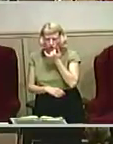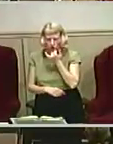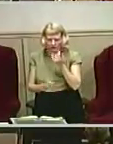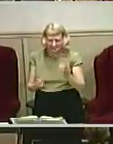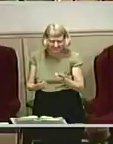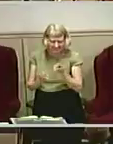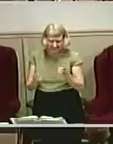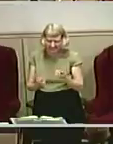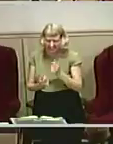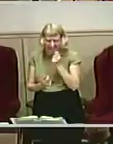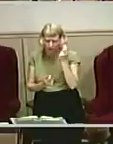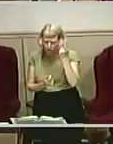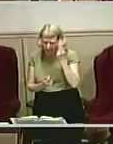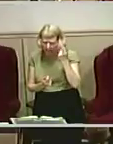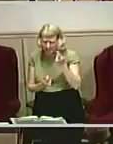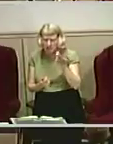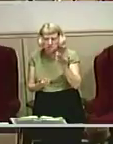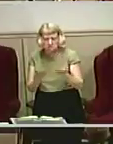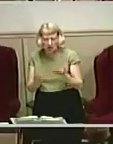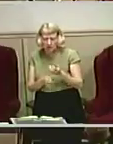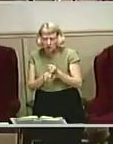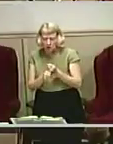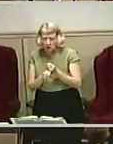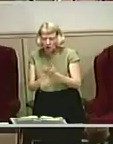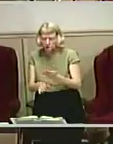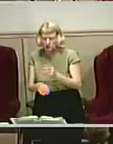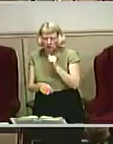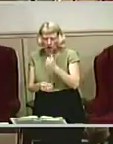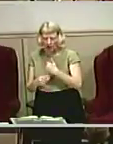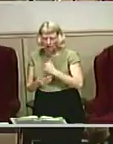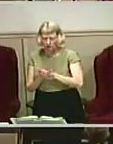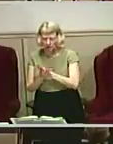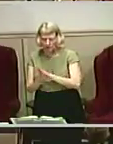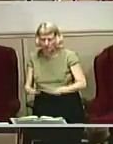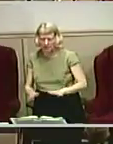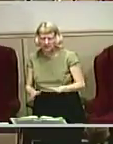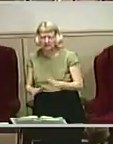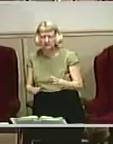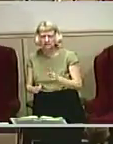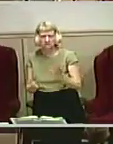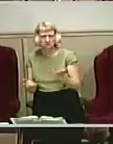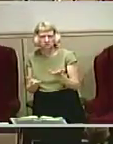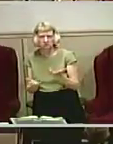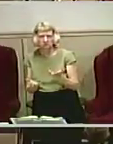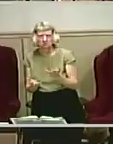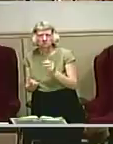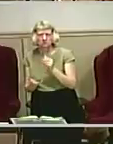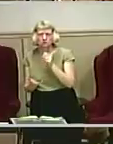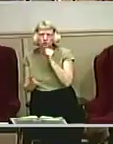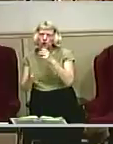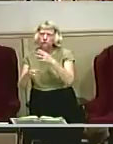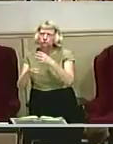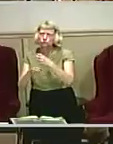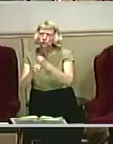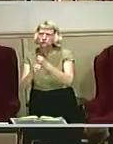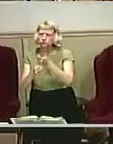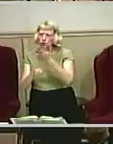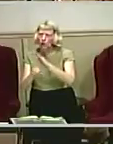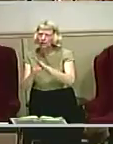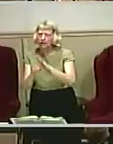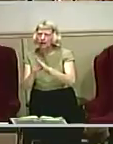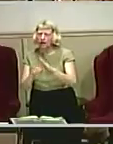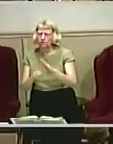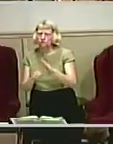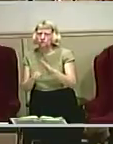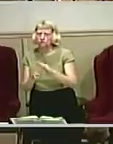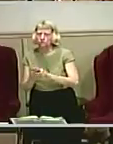didn't even realize it, and maybe that's causing me to not have the peace, or maybe there's something going on, maybe I'm just not trusting in God enough to